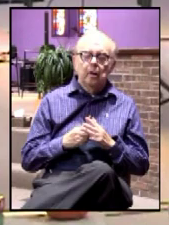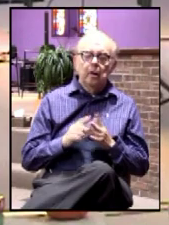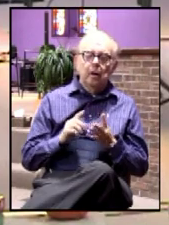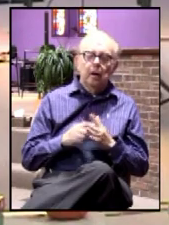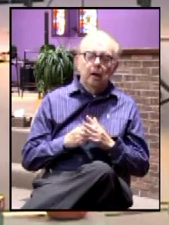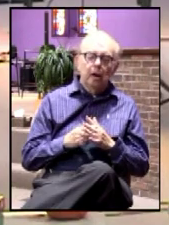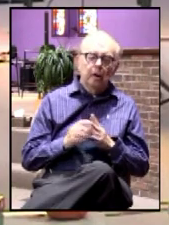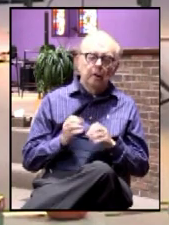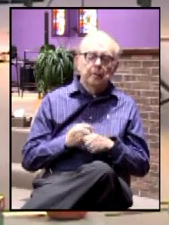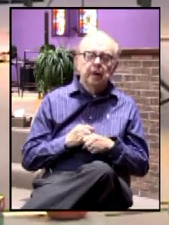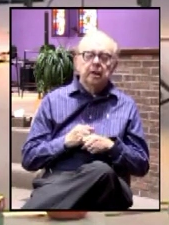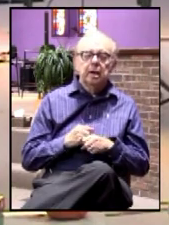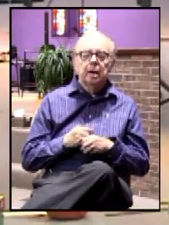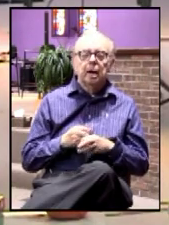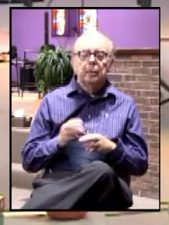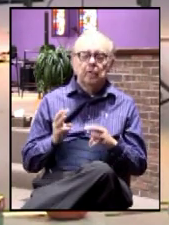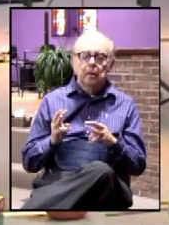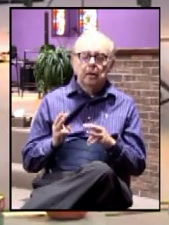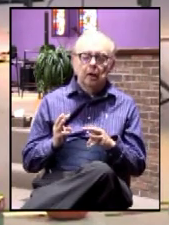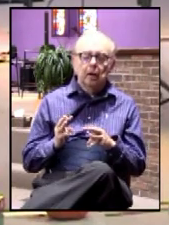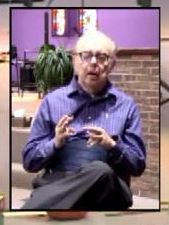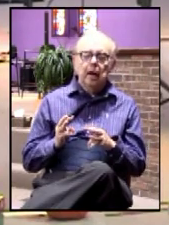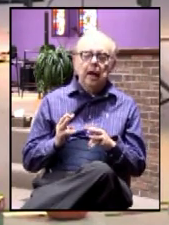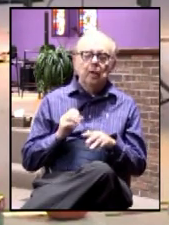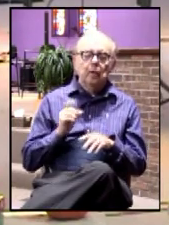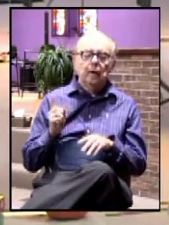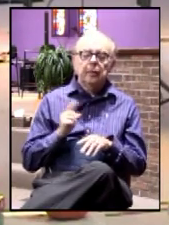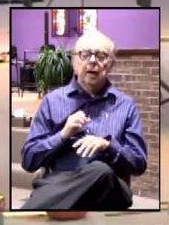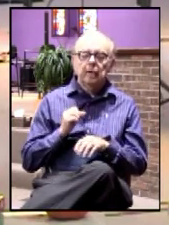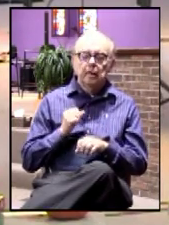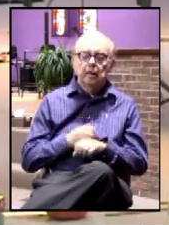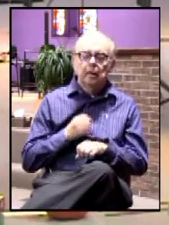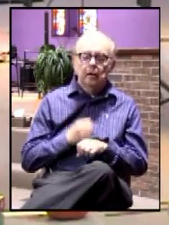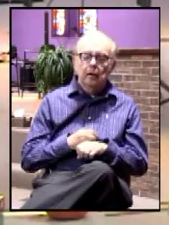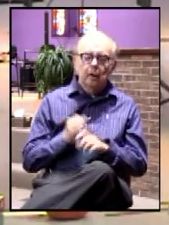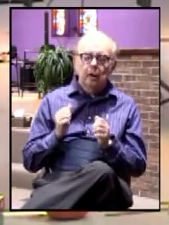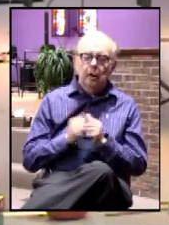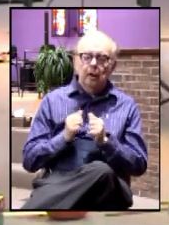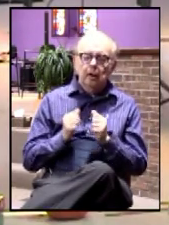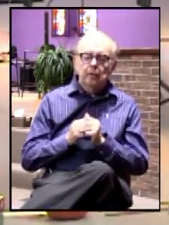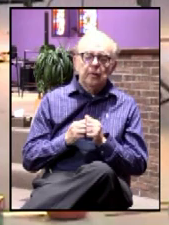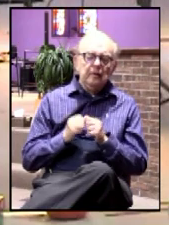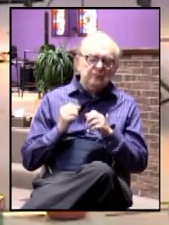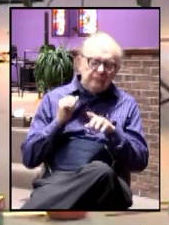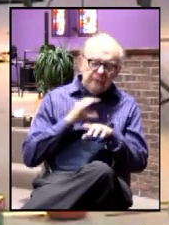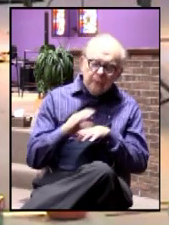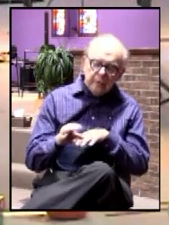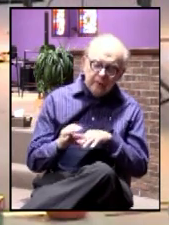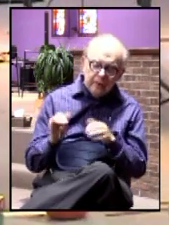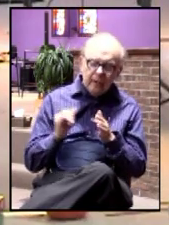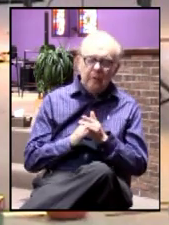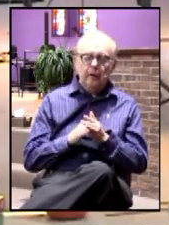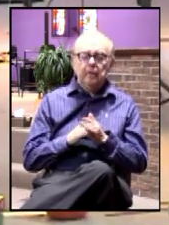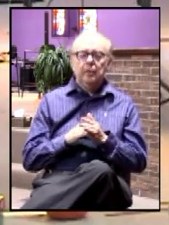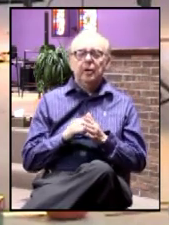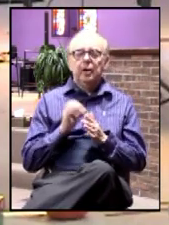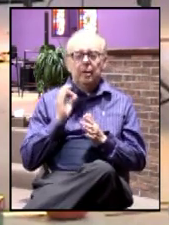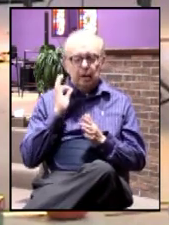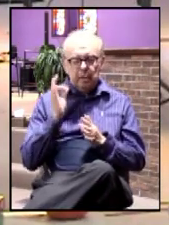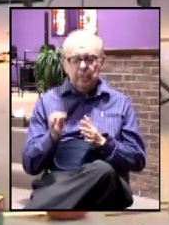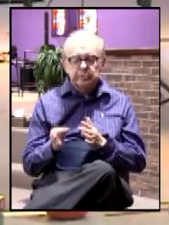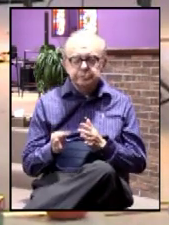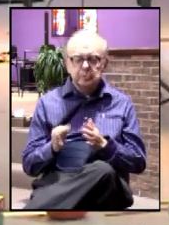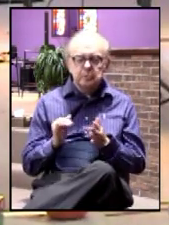began to start nicking away at that rock, beating it with such impact that